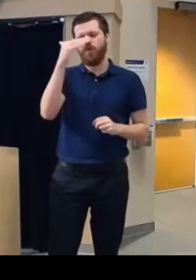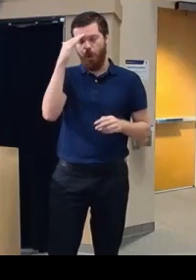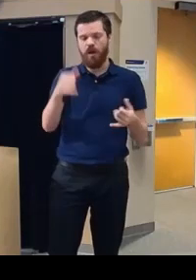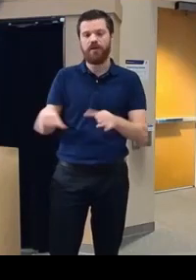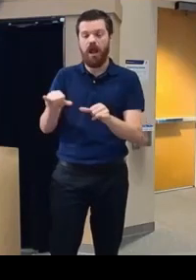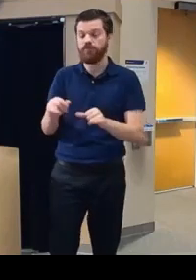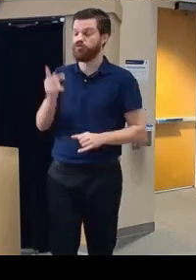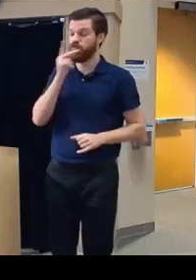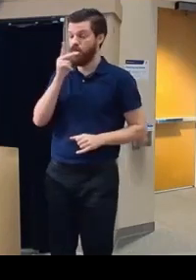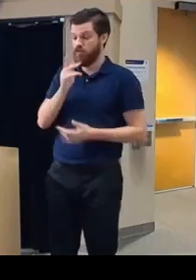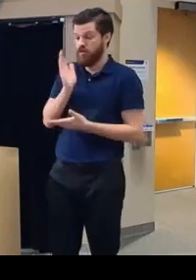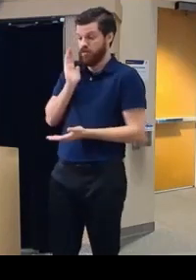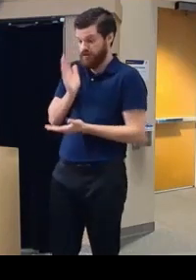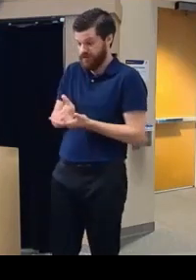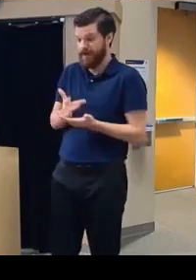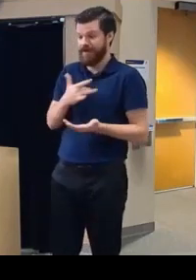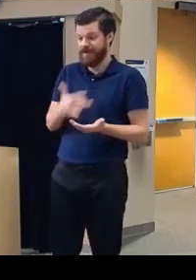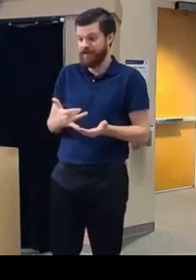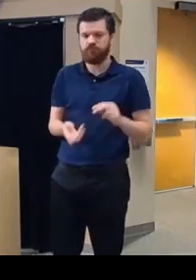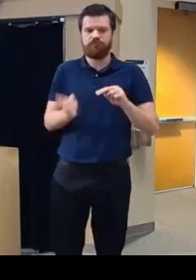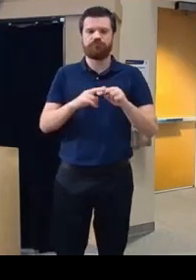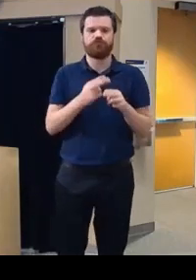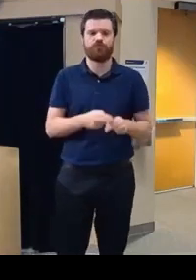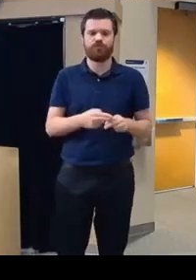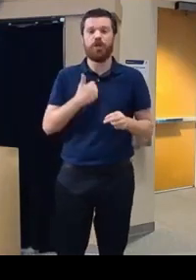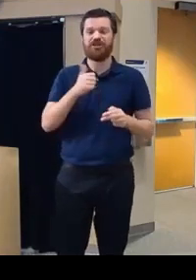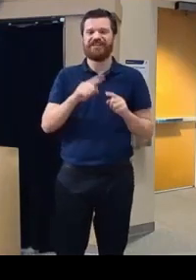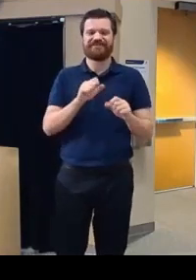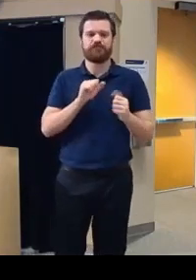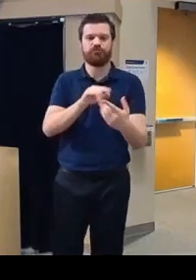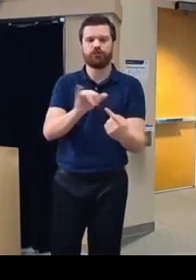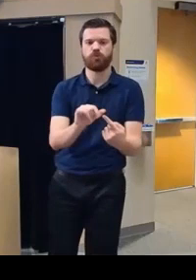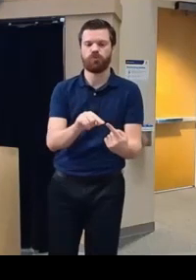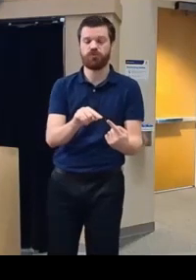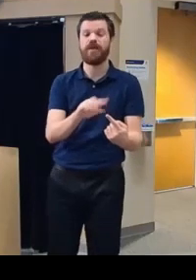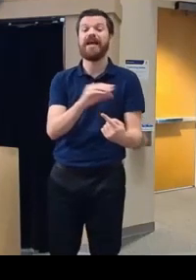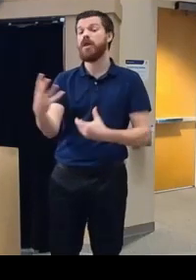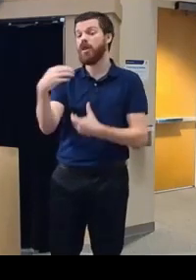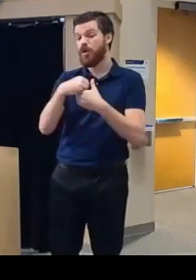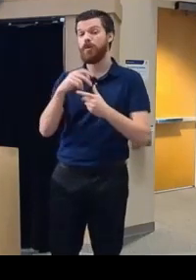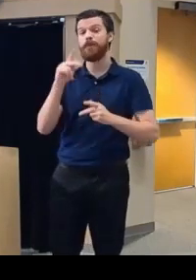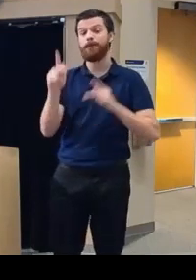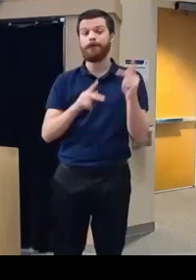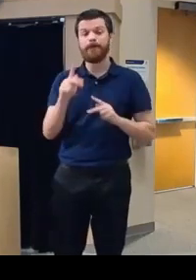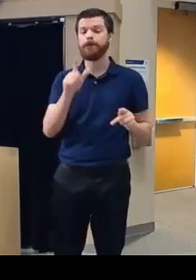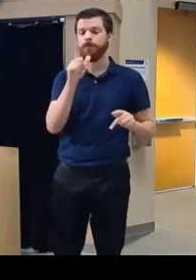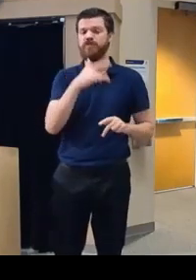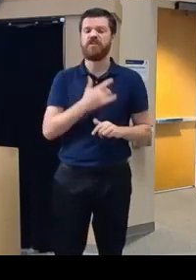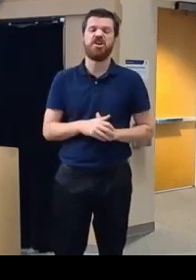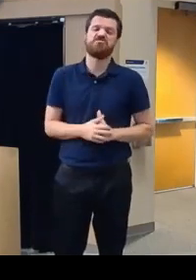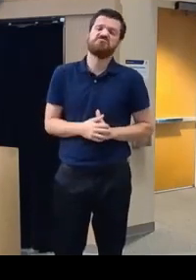when people quit smoking. We also included people that were not willing to quit right